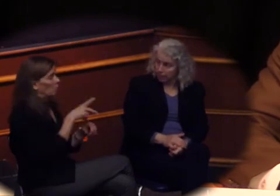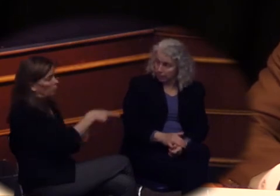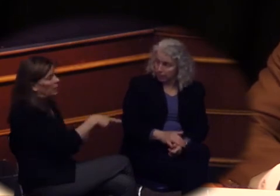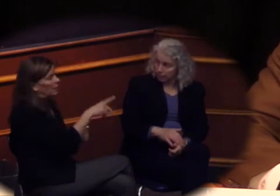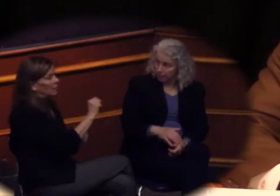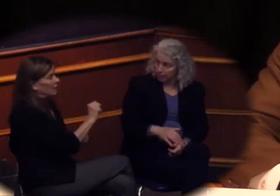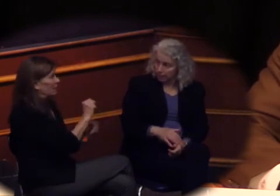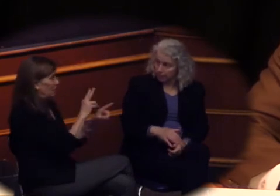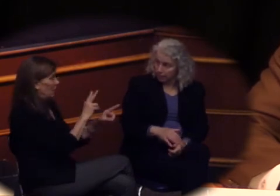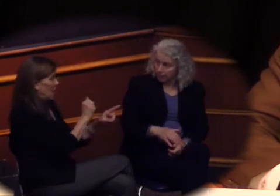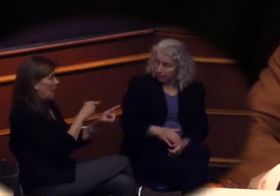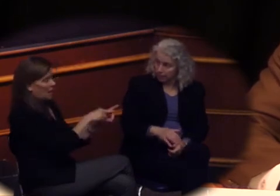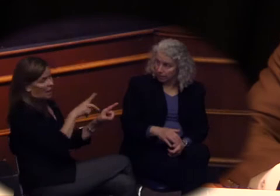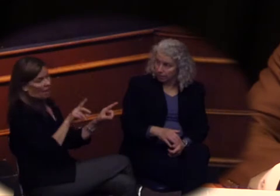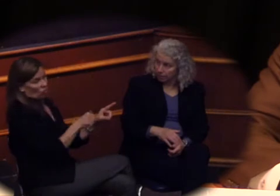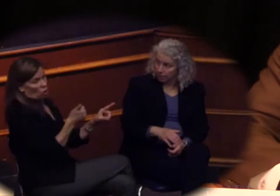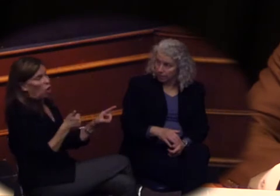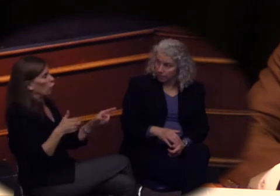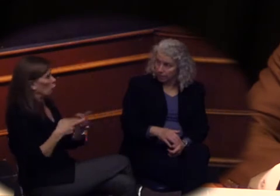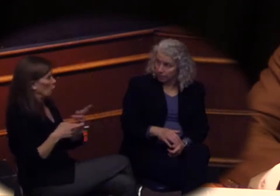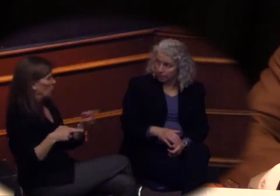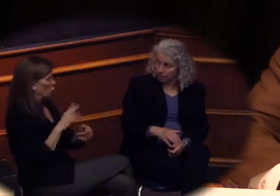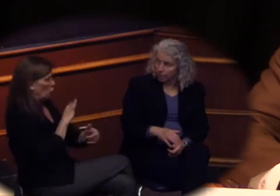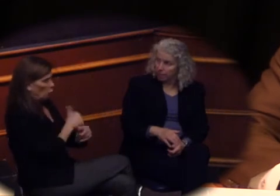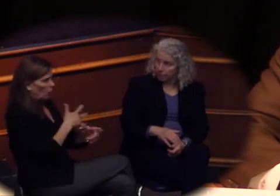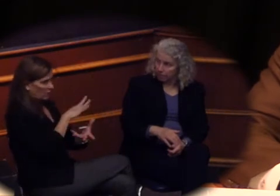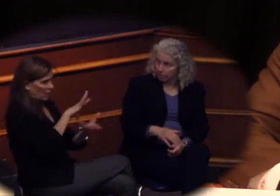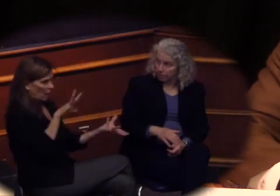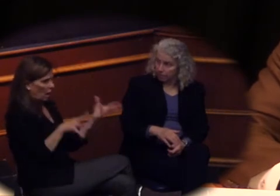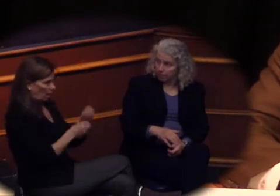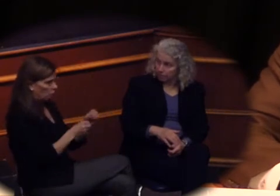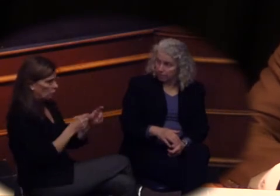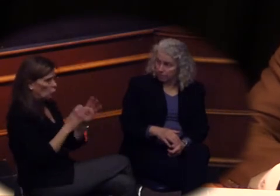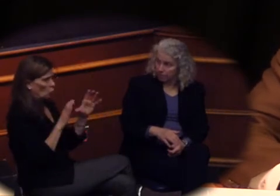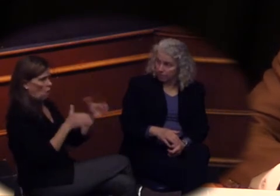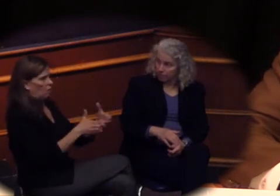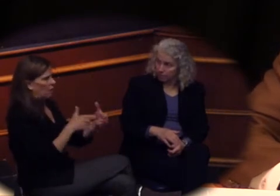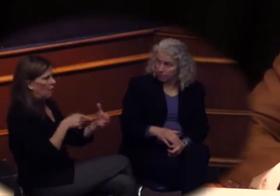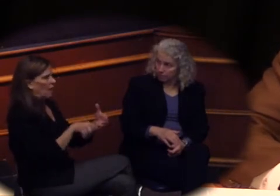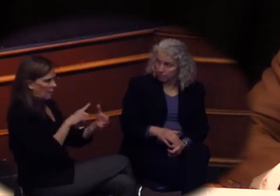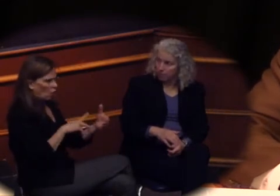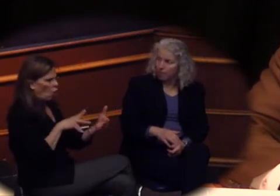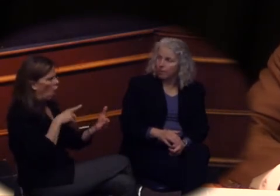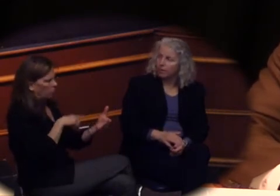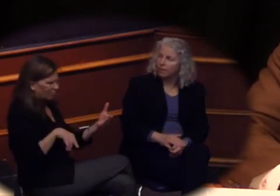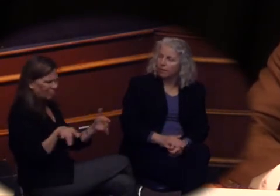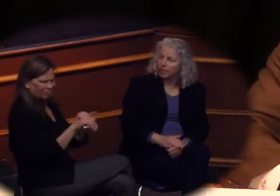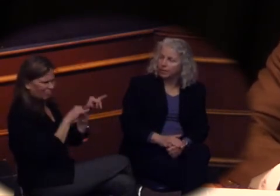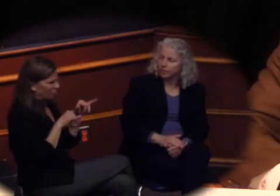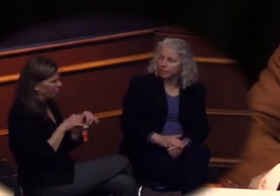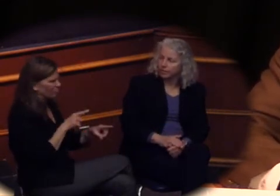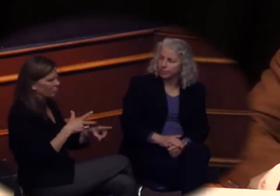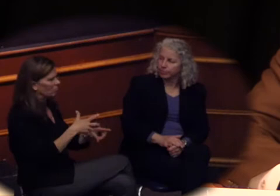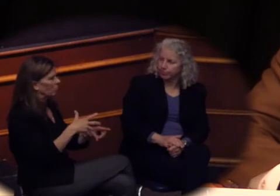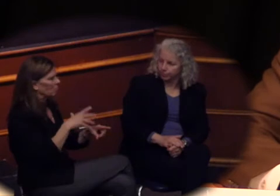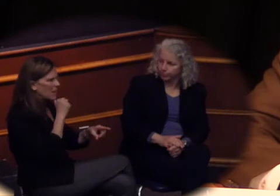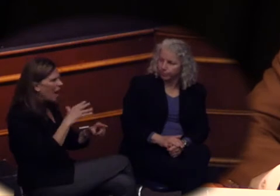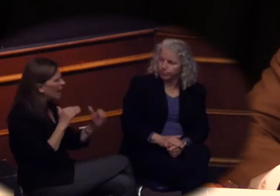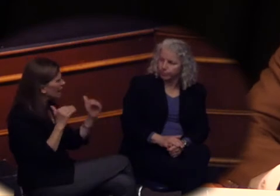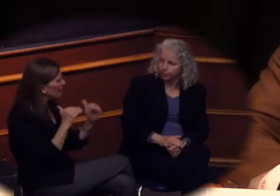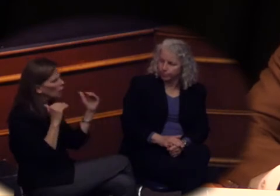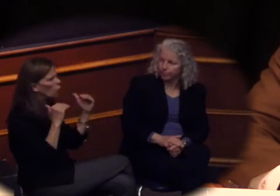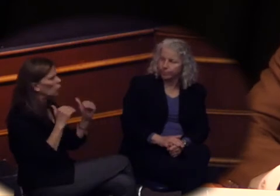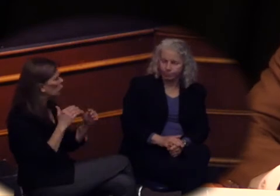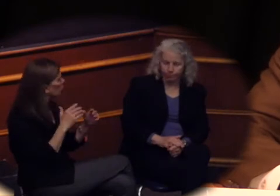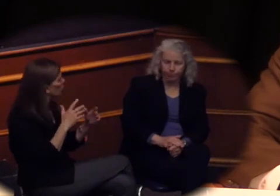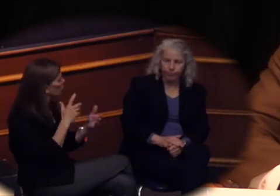and other regional authorities are lumped into one, which has led to complaints of unequal treatment and funding. What will you do to